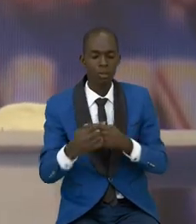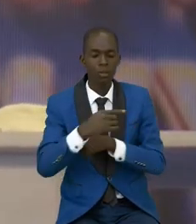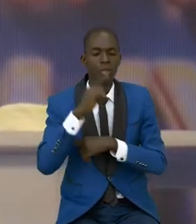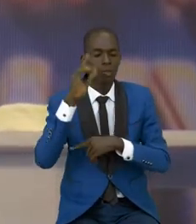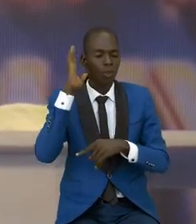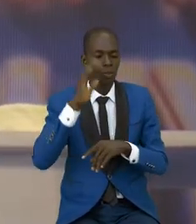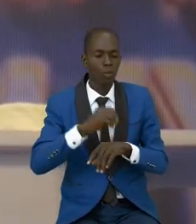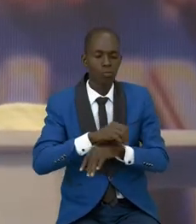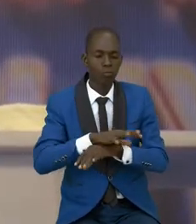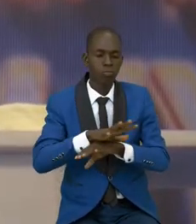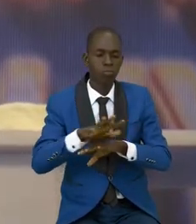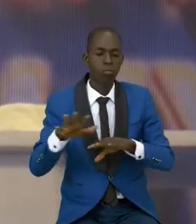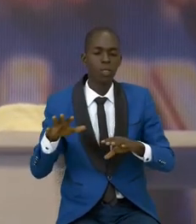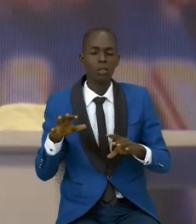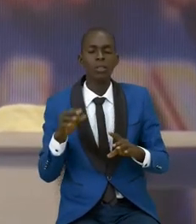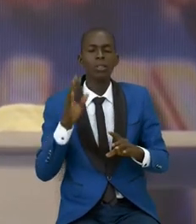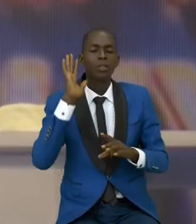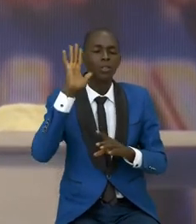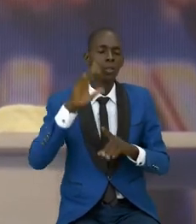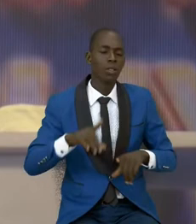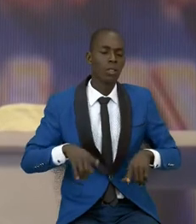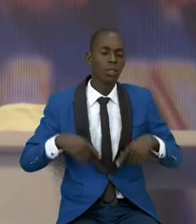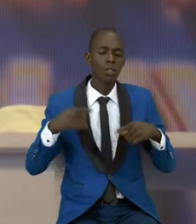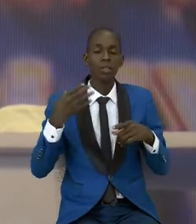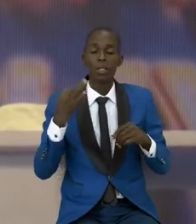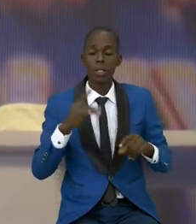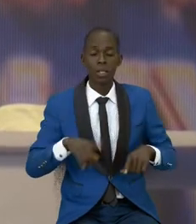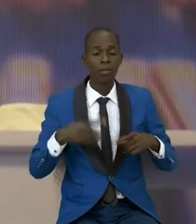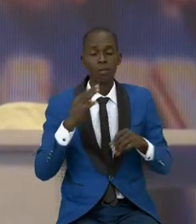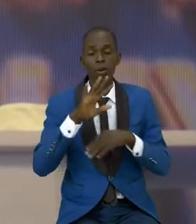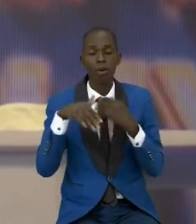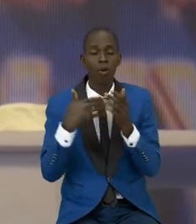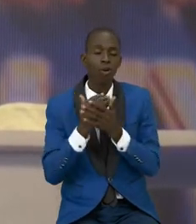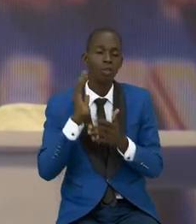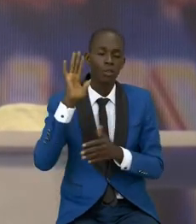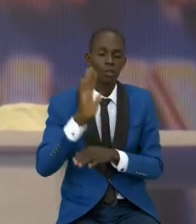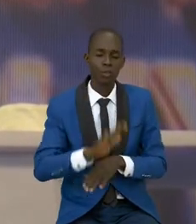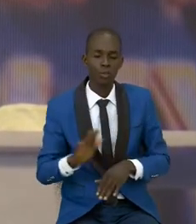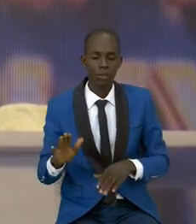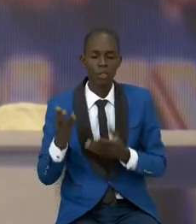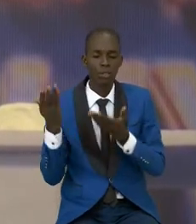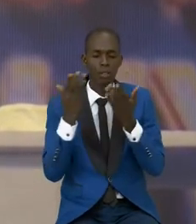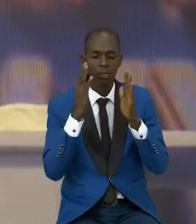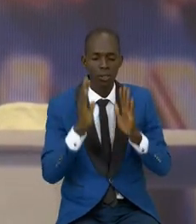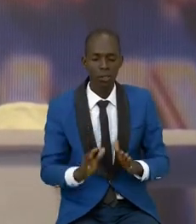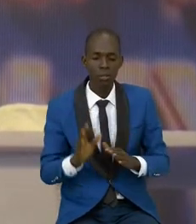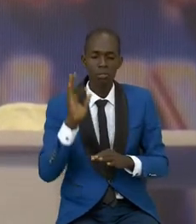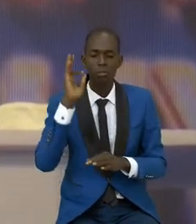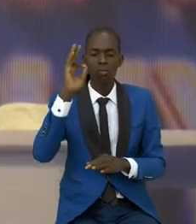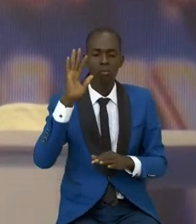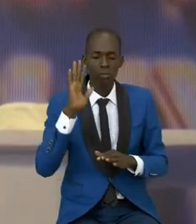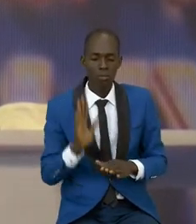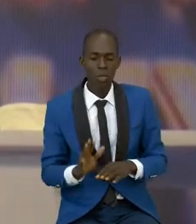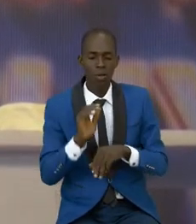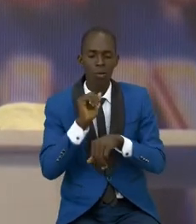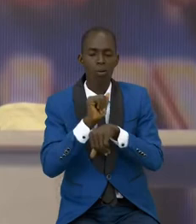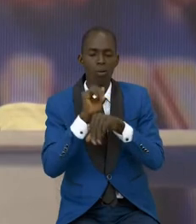impact the lives of all your children, all your servants, all your ministers, all your